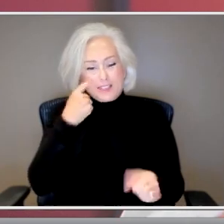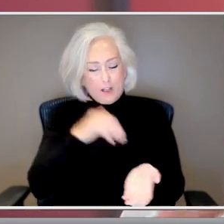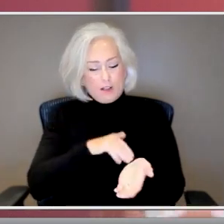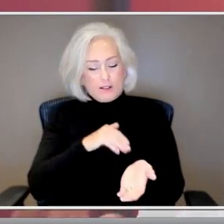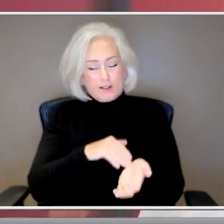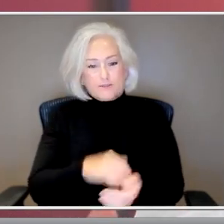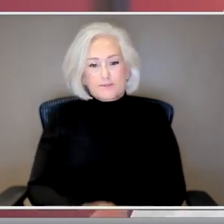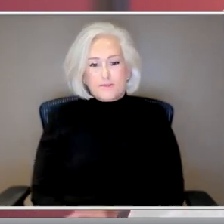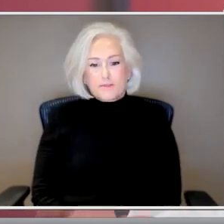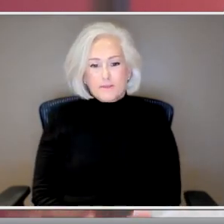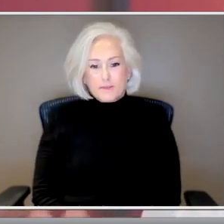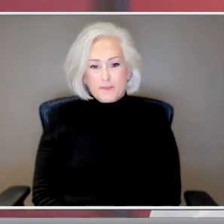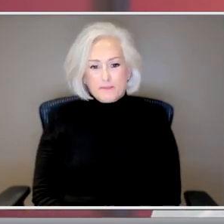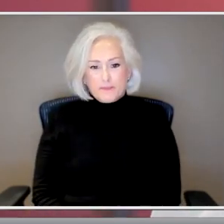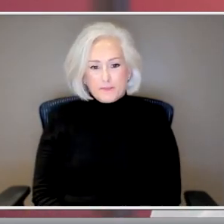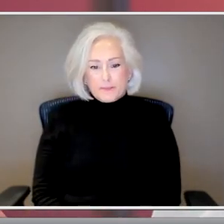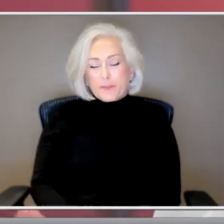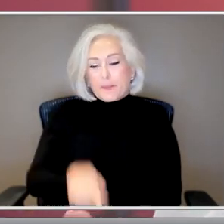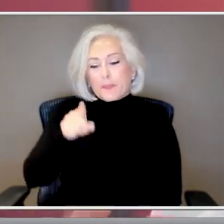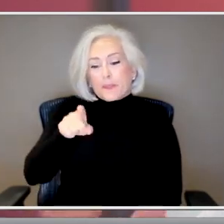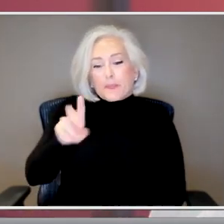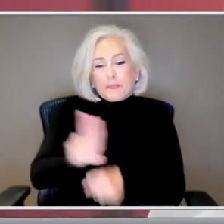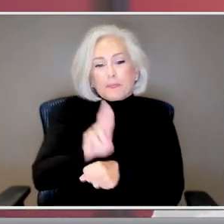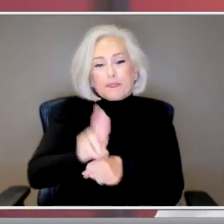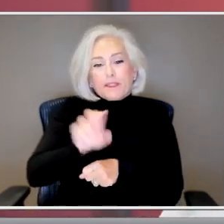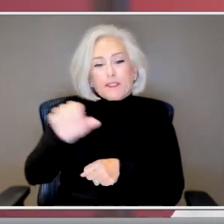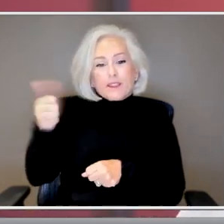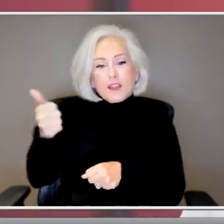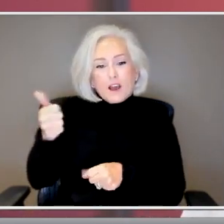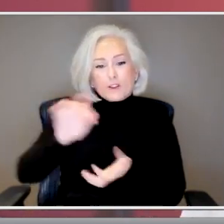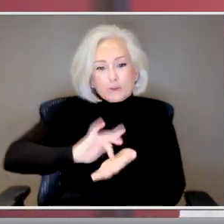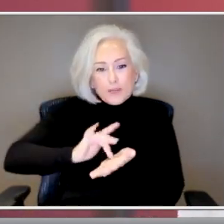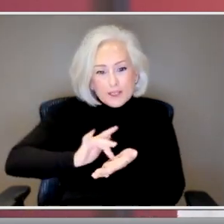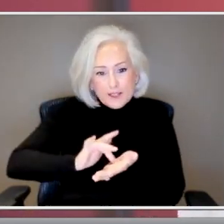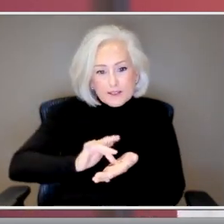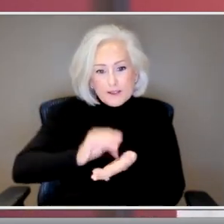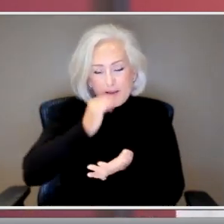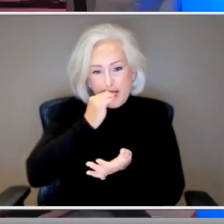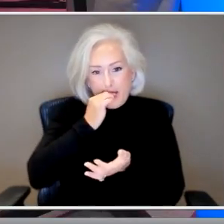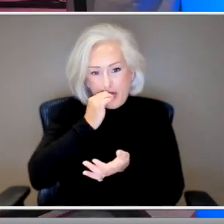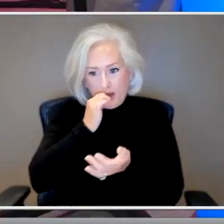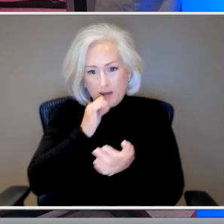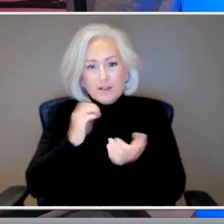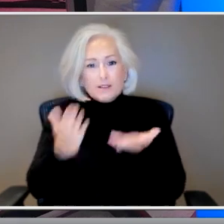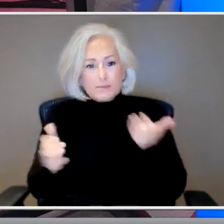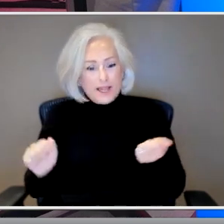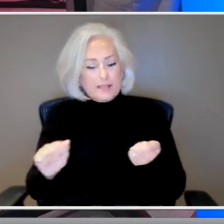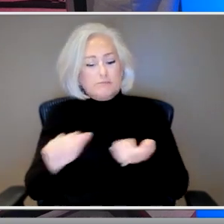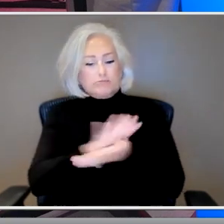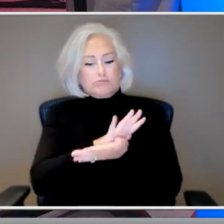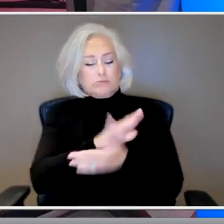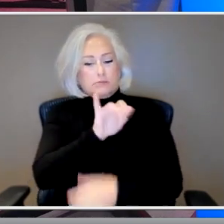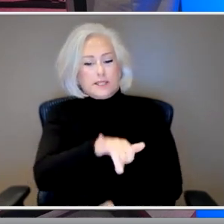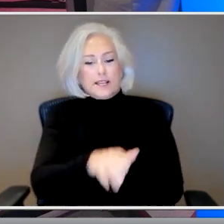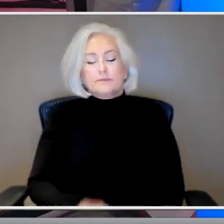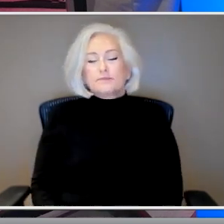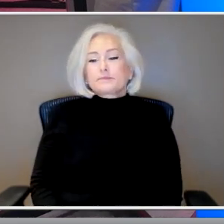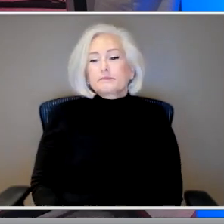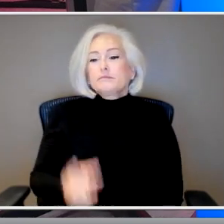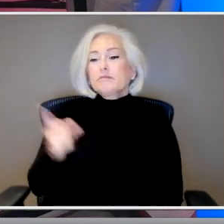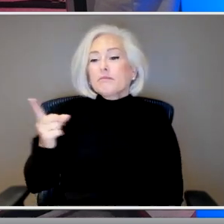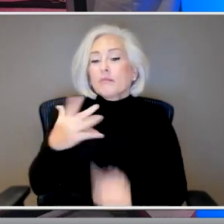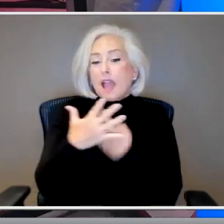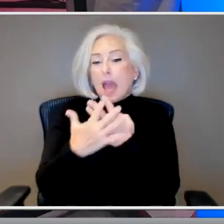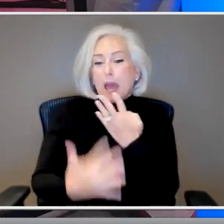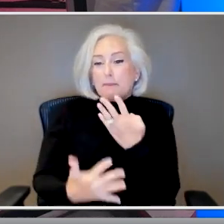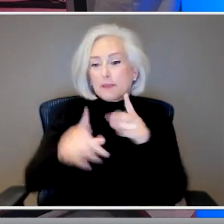other medication or have other medical conditions, they might contribute to that. Follow up, she says she had blood work done to check her vascular